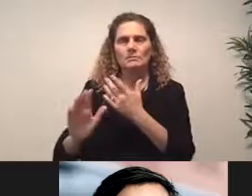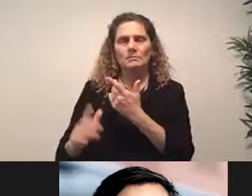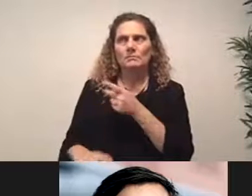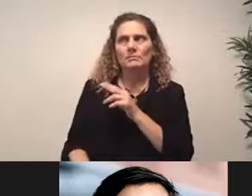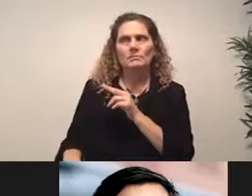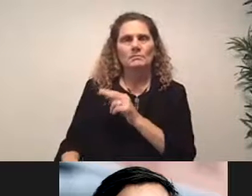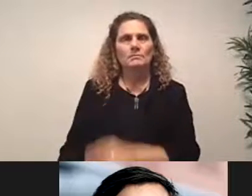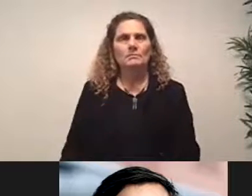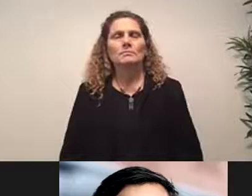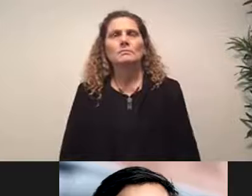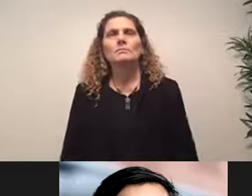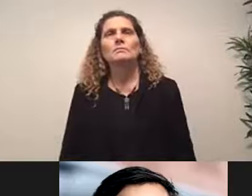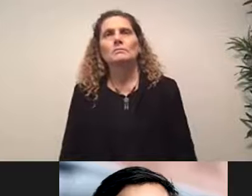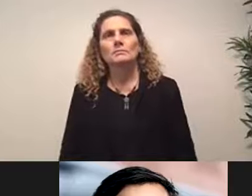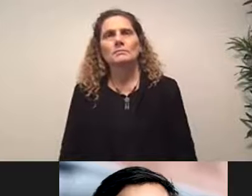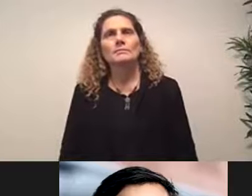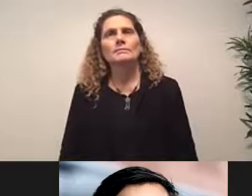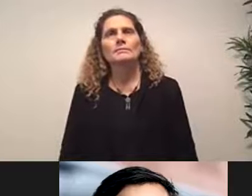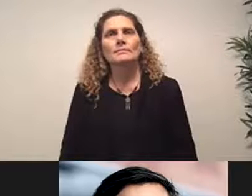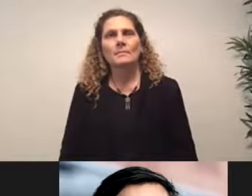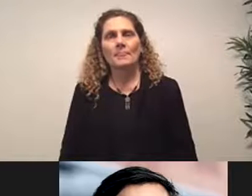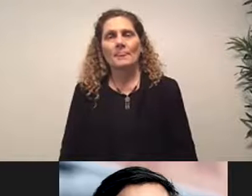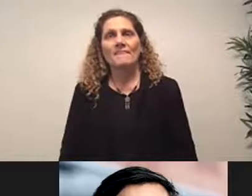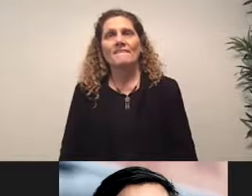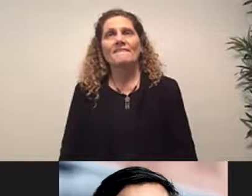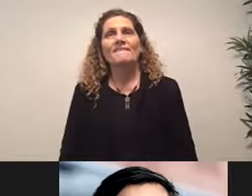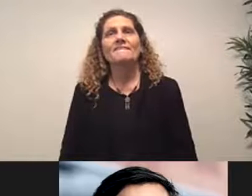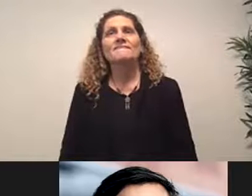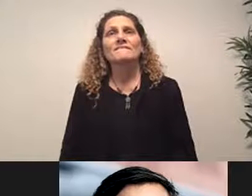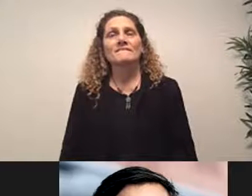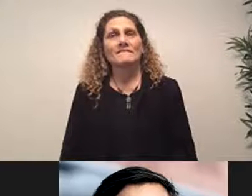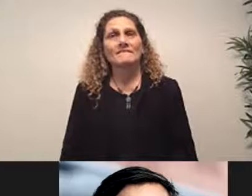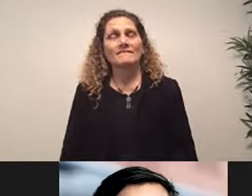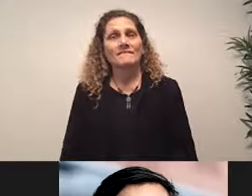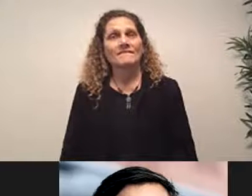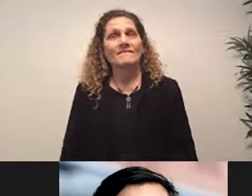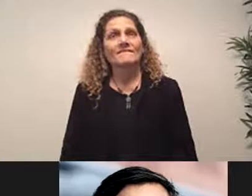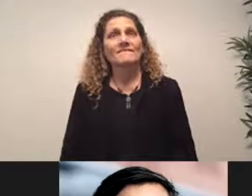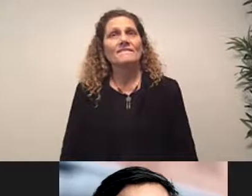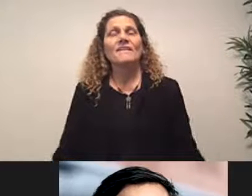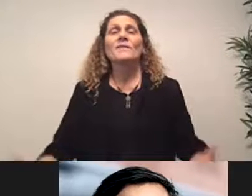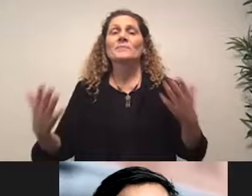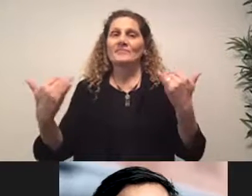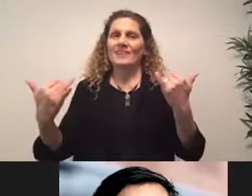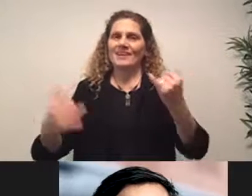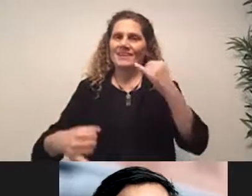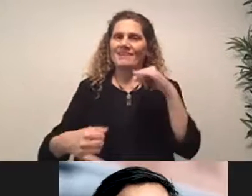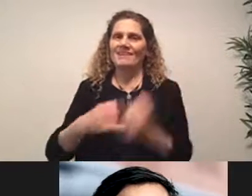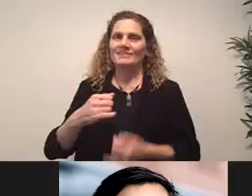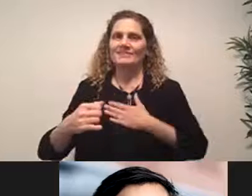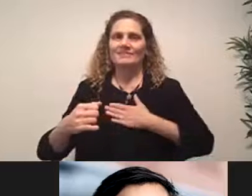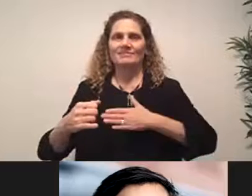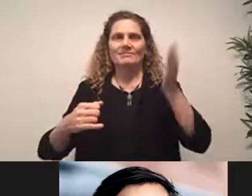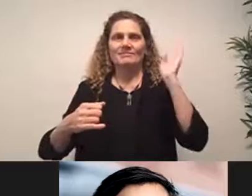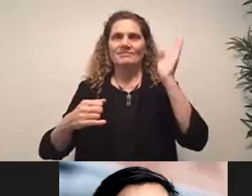media briefing of the year, I want to wish everybody a safe and happy holiday season. Please continue to keep your gatherings